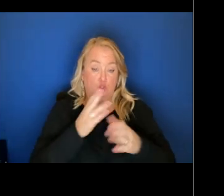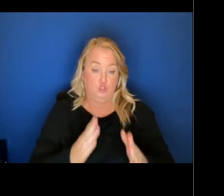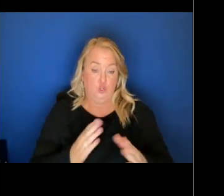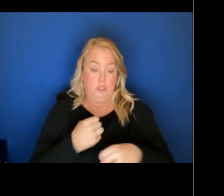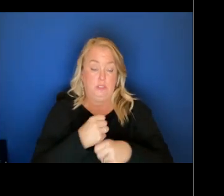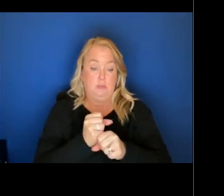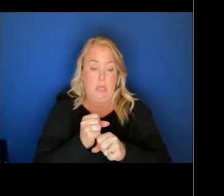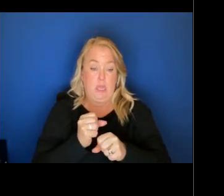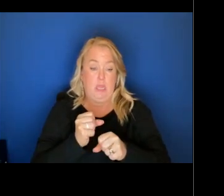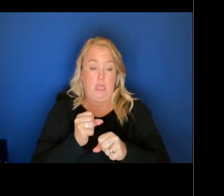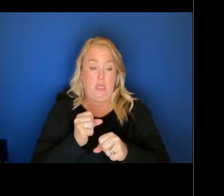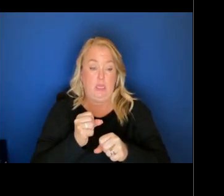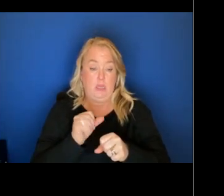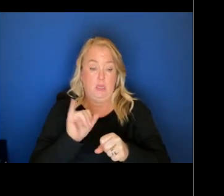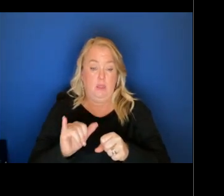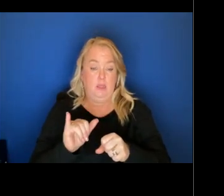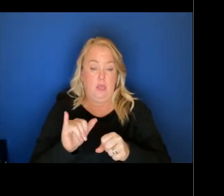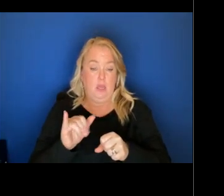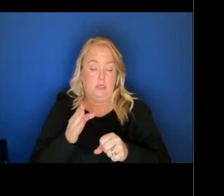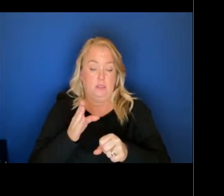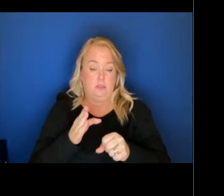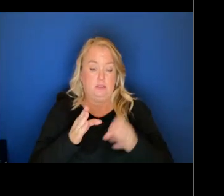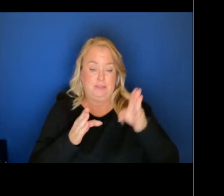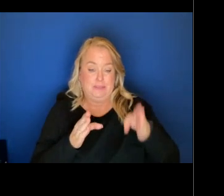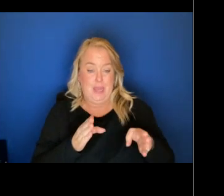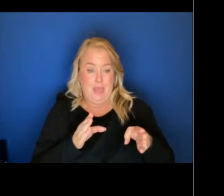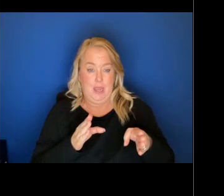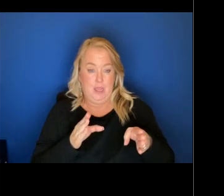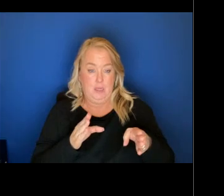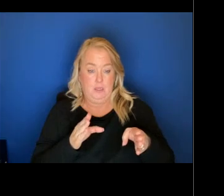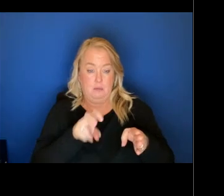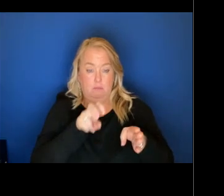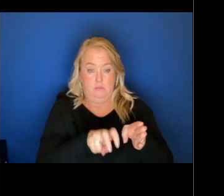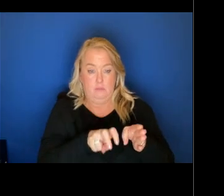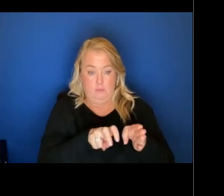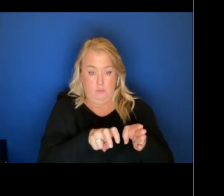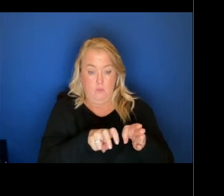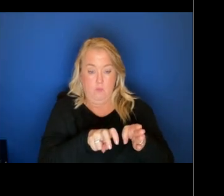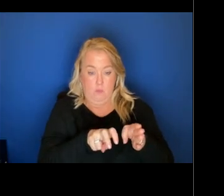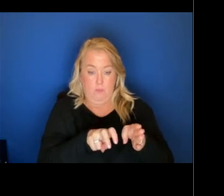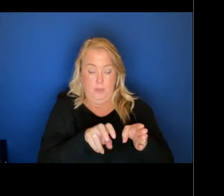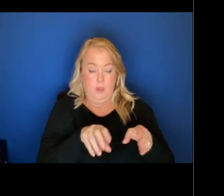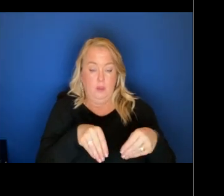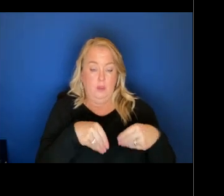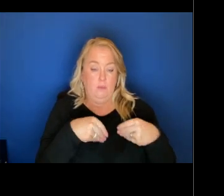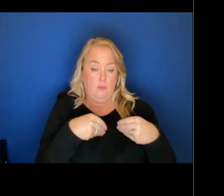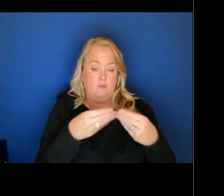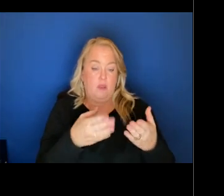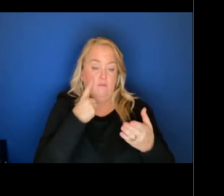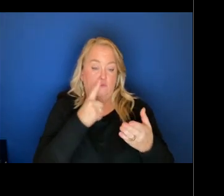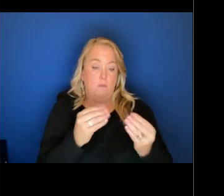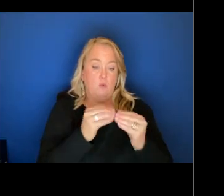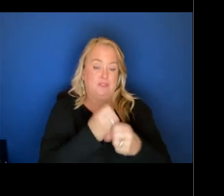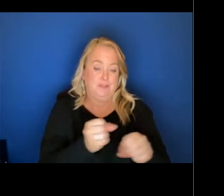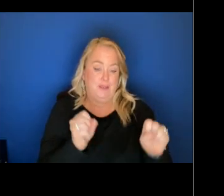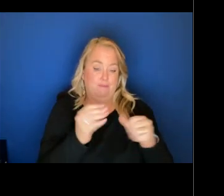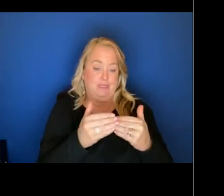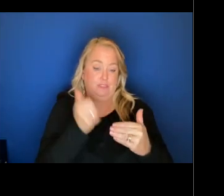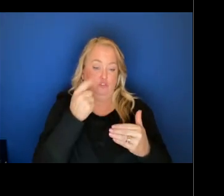make a close side approach, permitting safer and easier reach